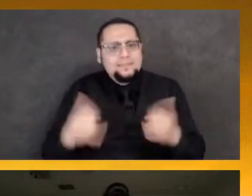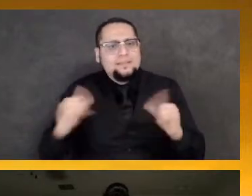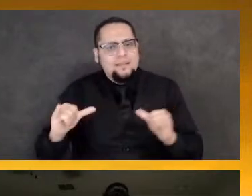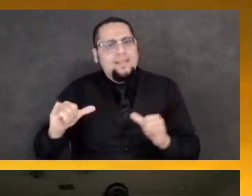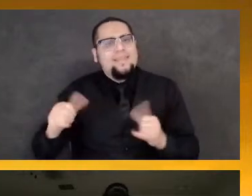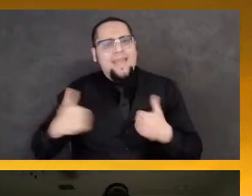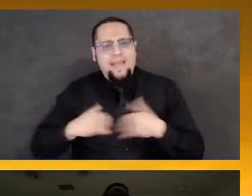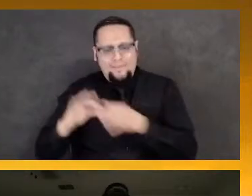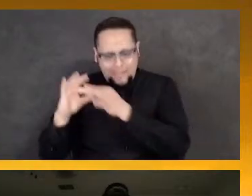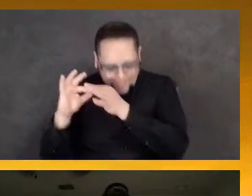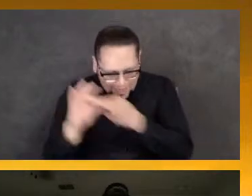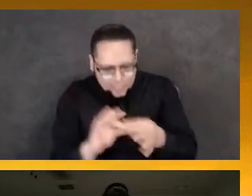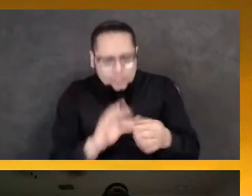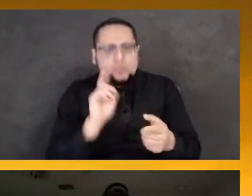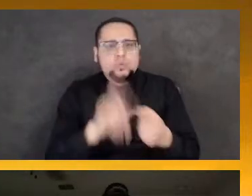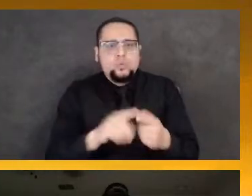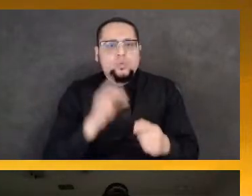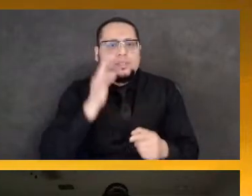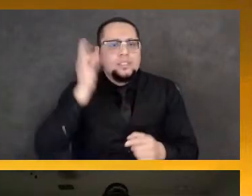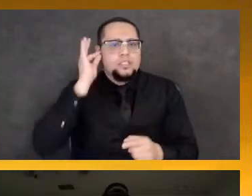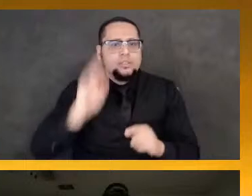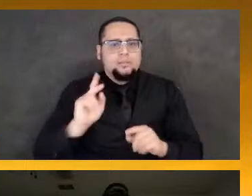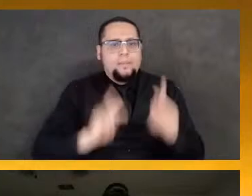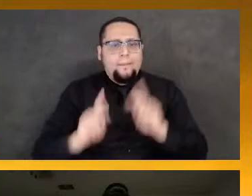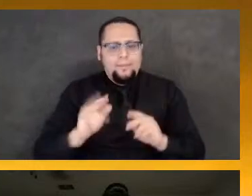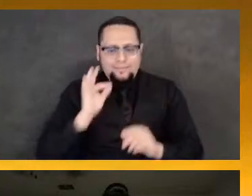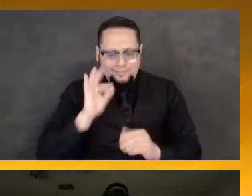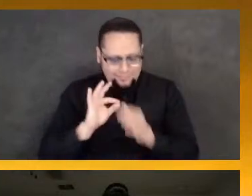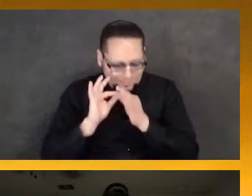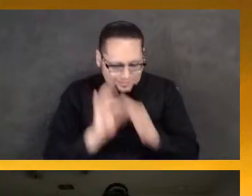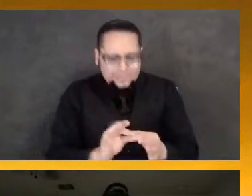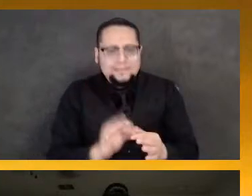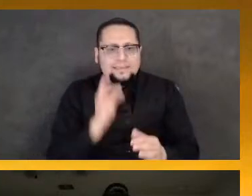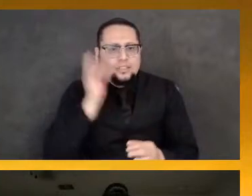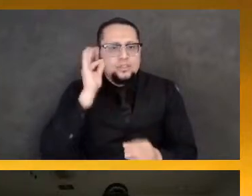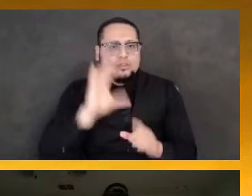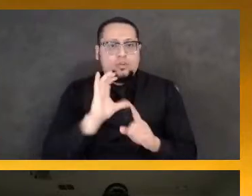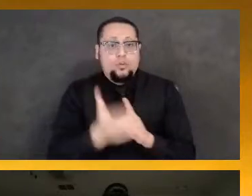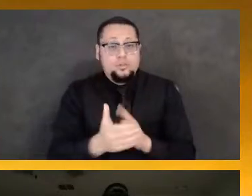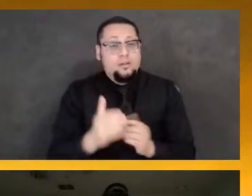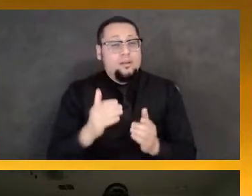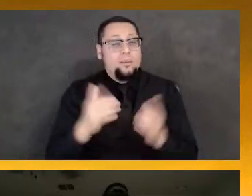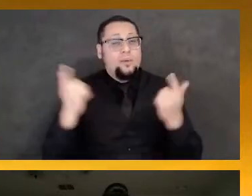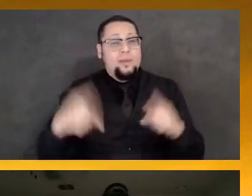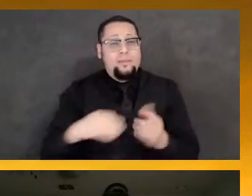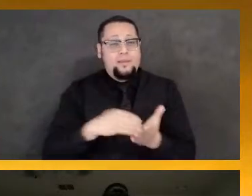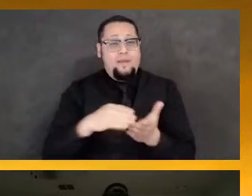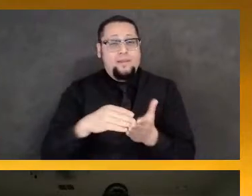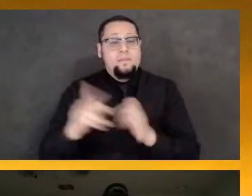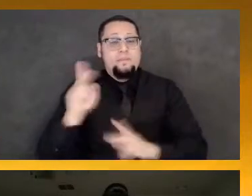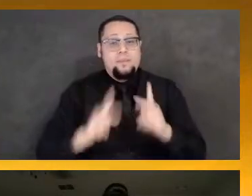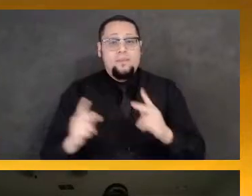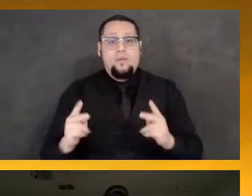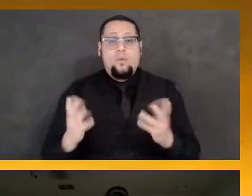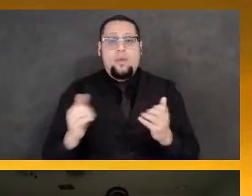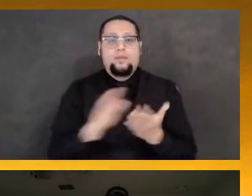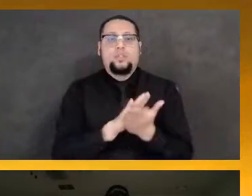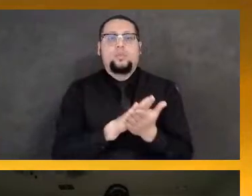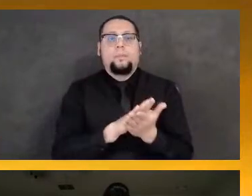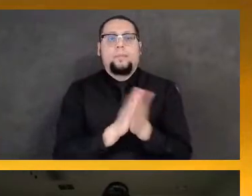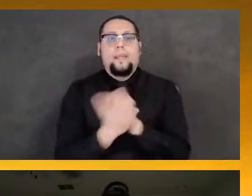it's a hard thing too, because what happens a lot of times is people want to become Indians.